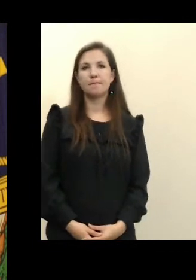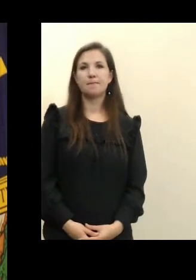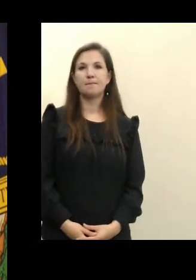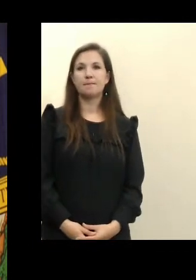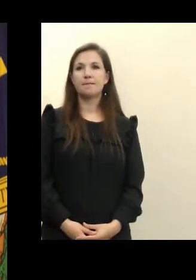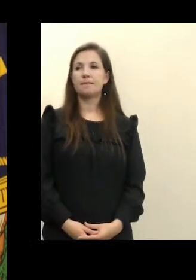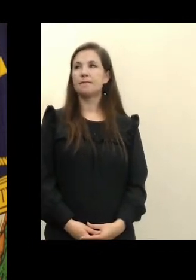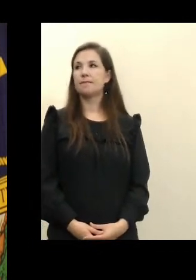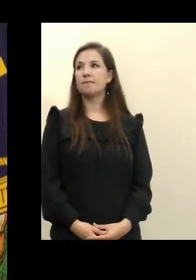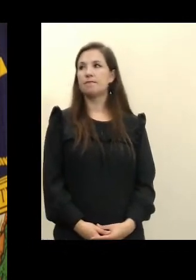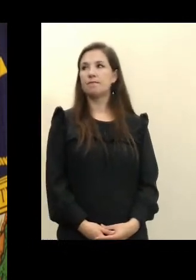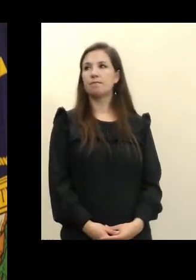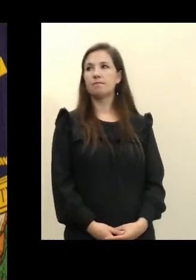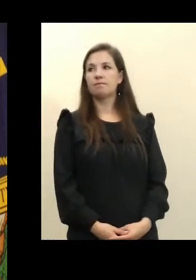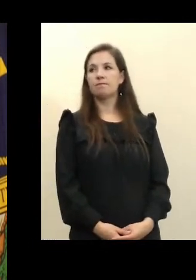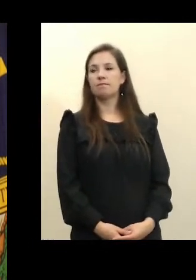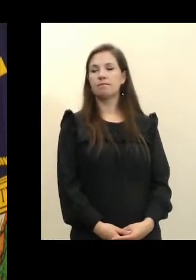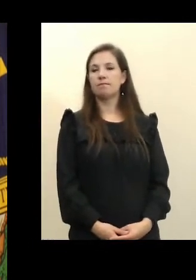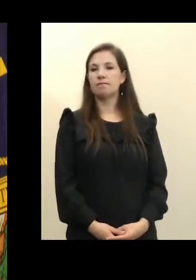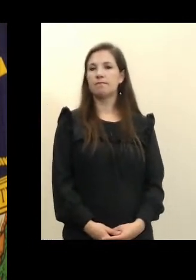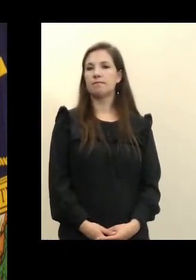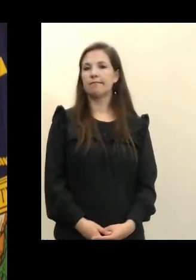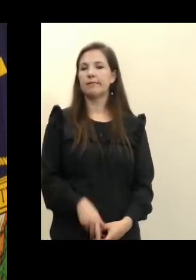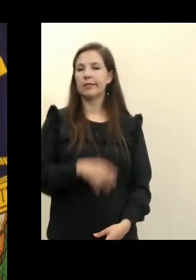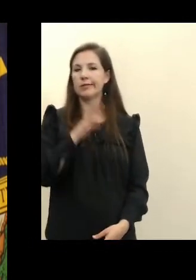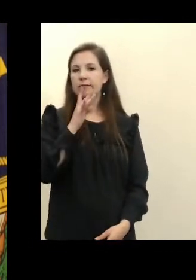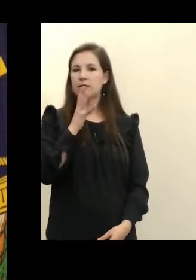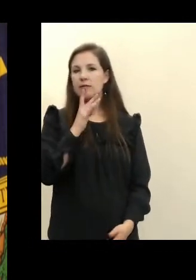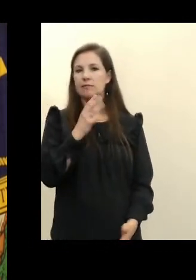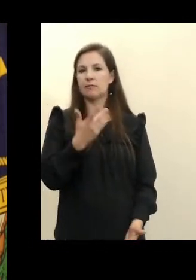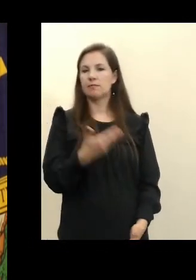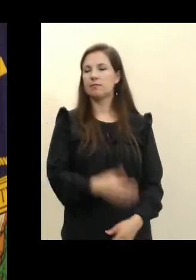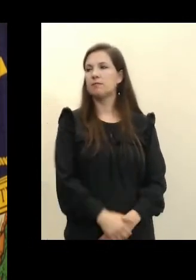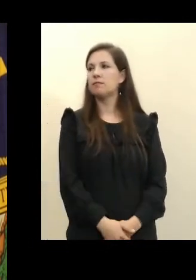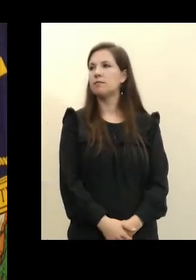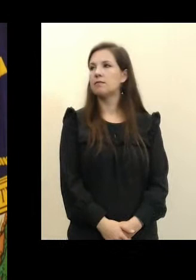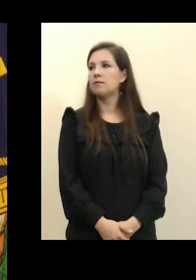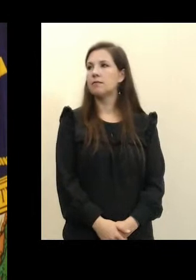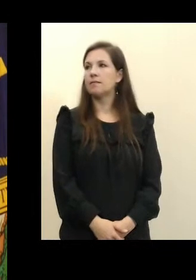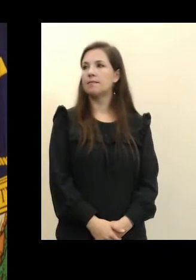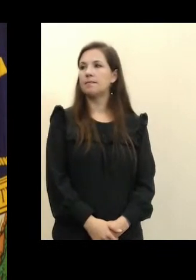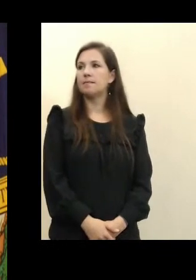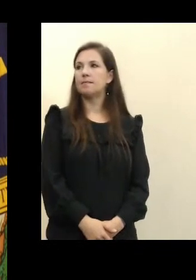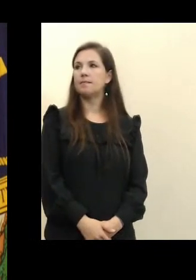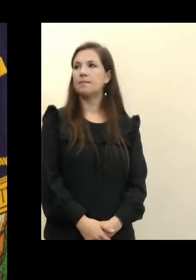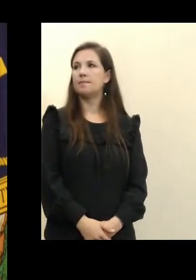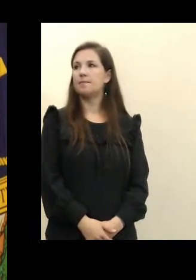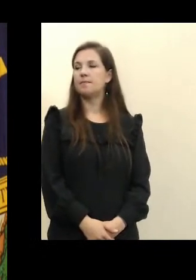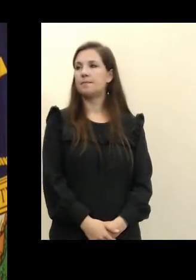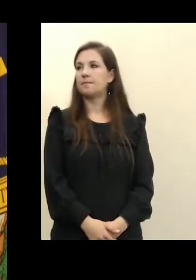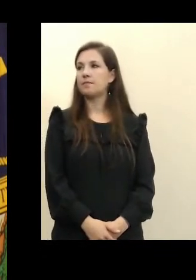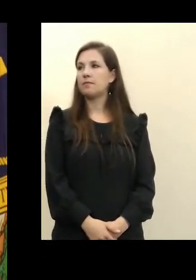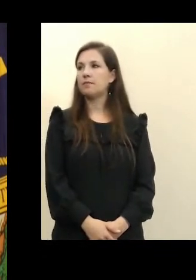Oh, wait a minute. Maybe it's here. Oh yeah, here it is.